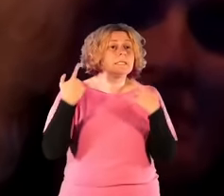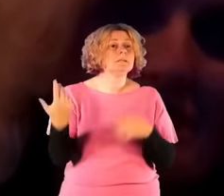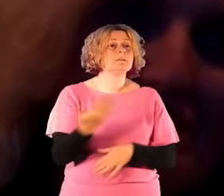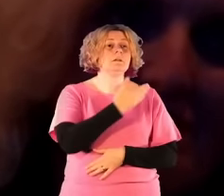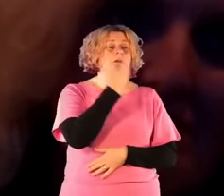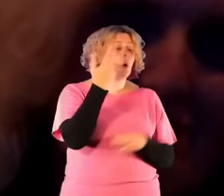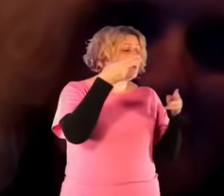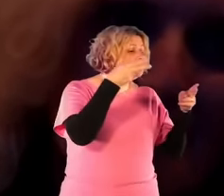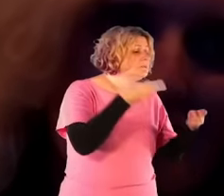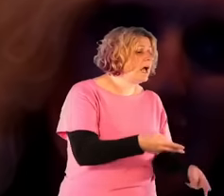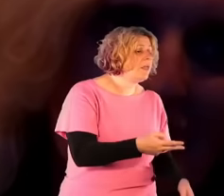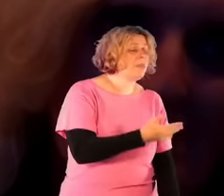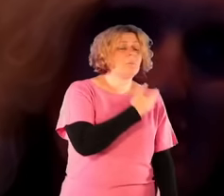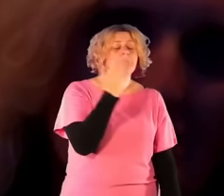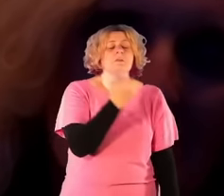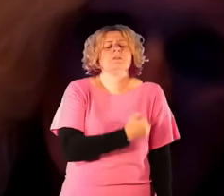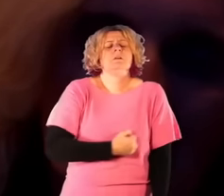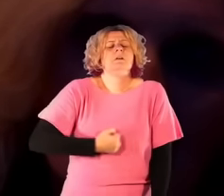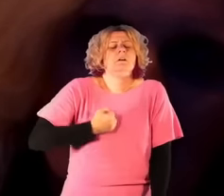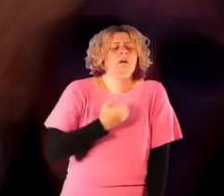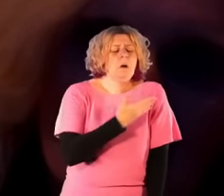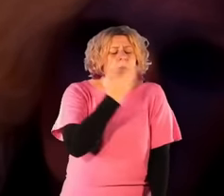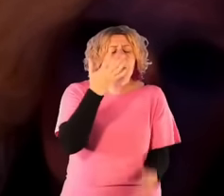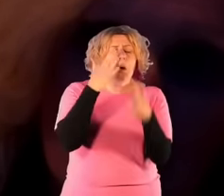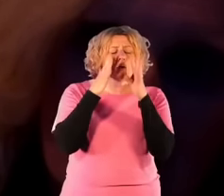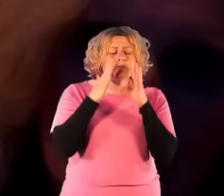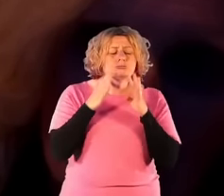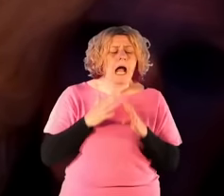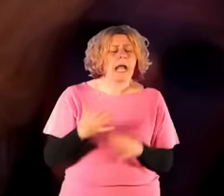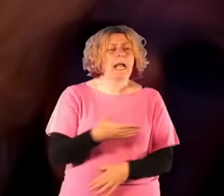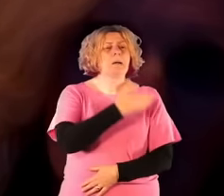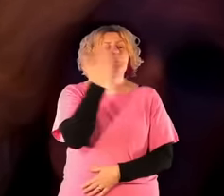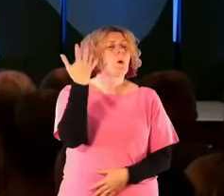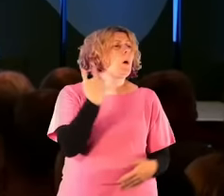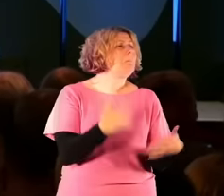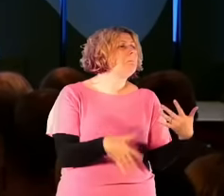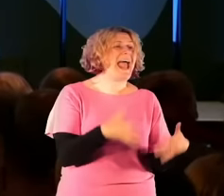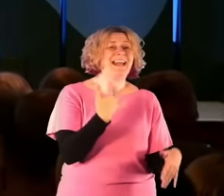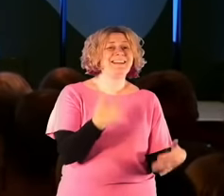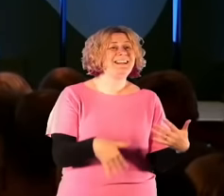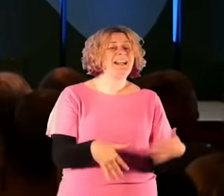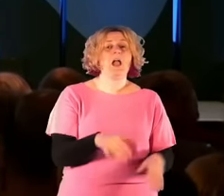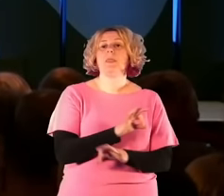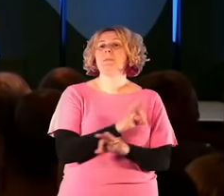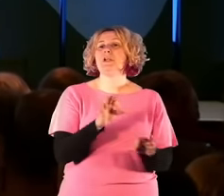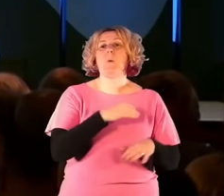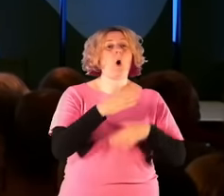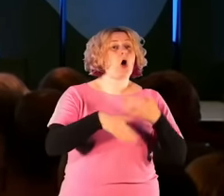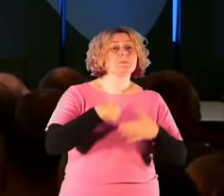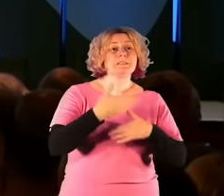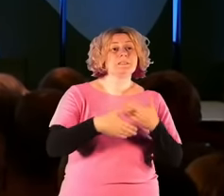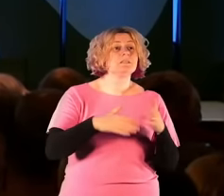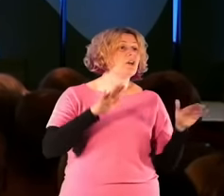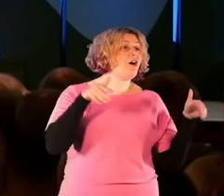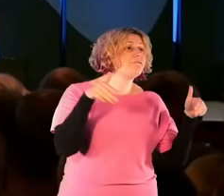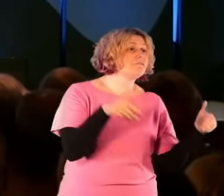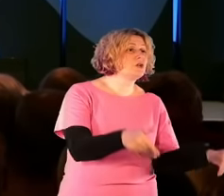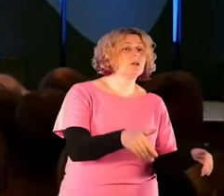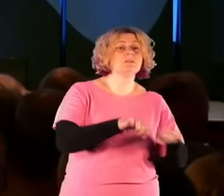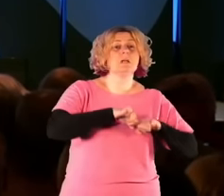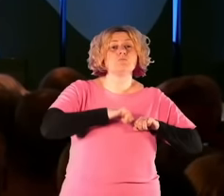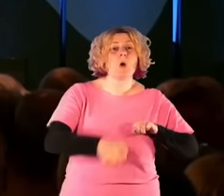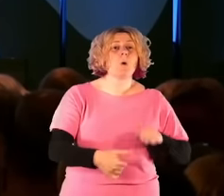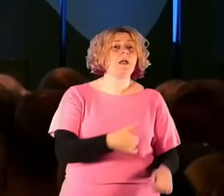crying, no pain. In heaven, there's no hospitals, no funerals, no cemeteries, no broken homes, no broken hearts,